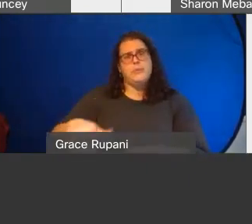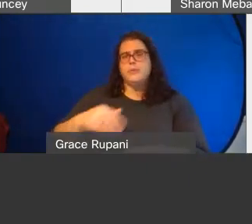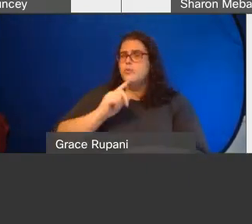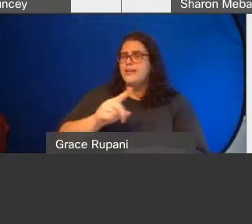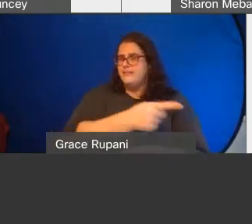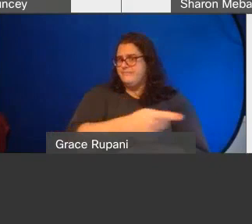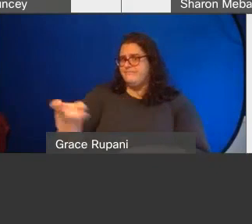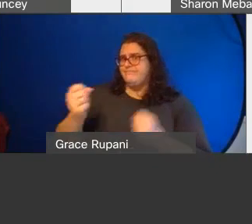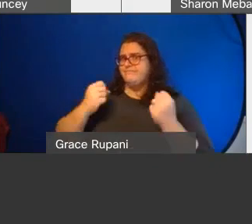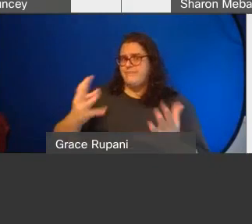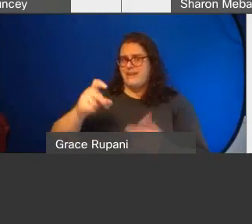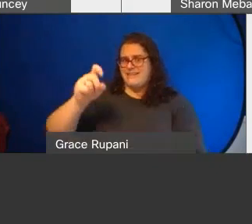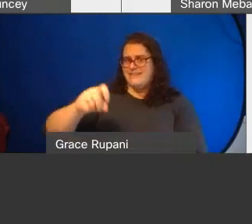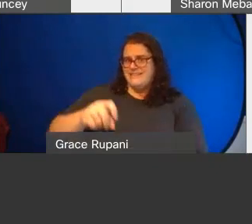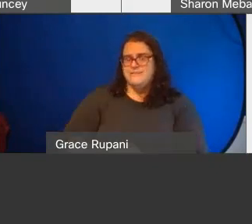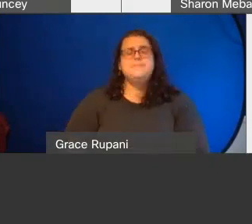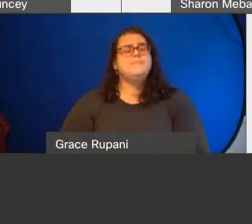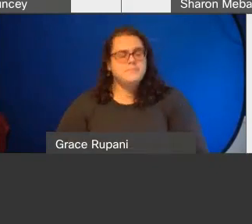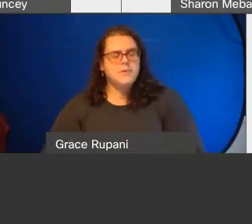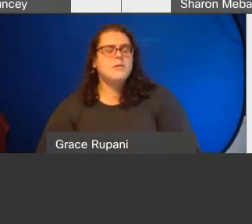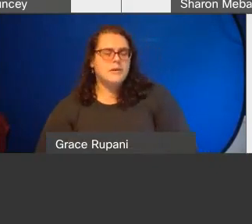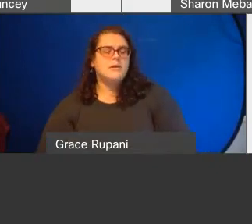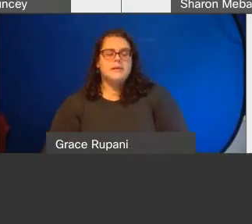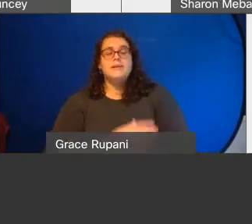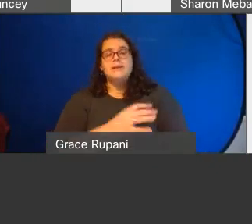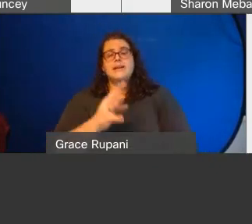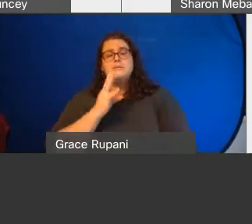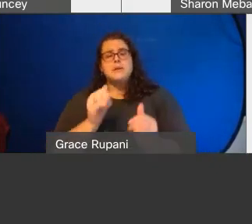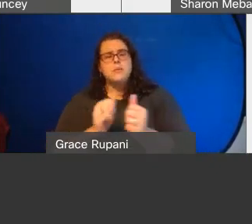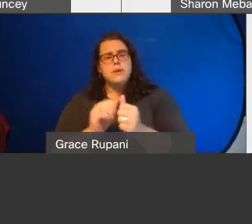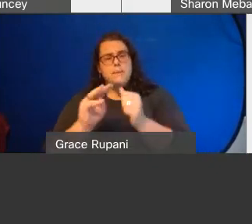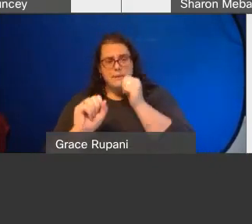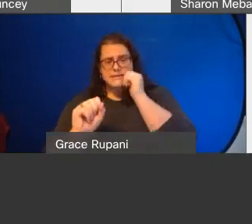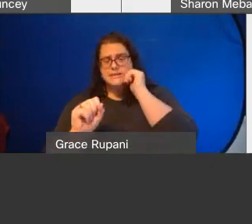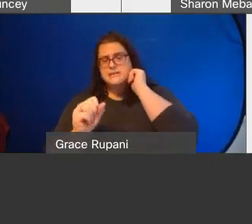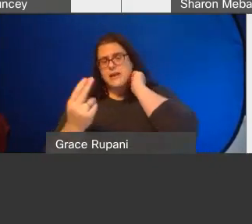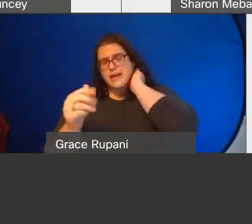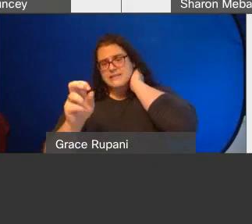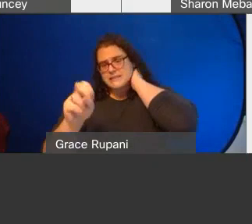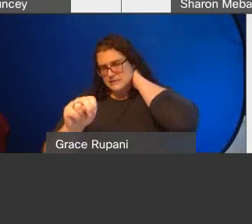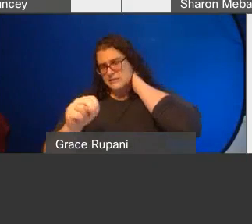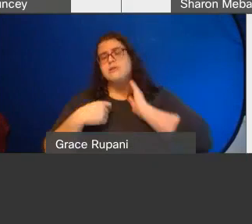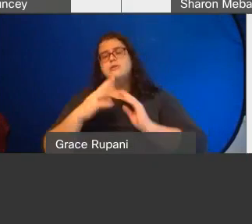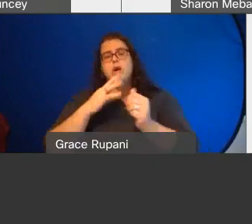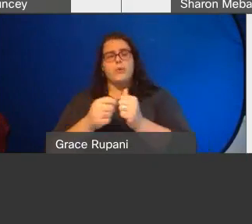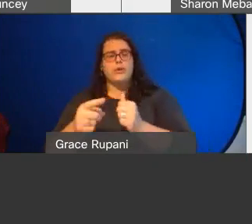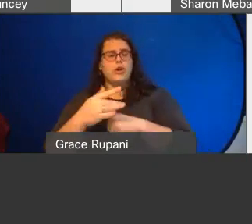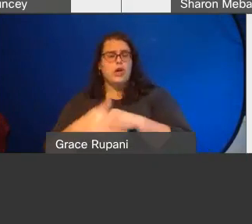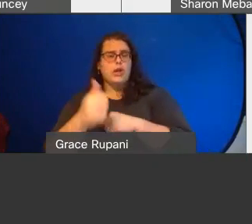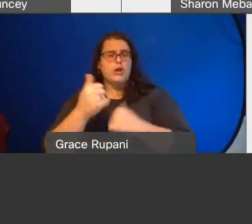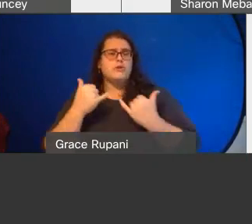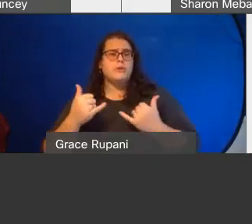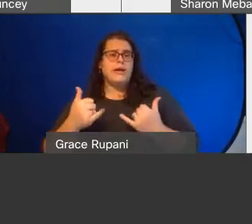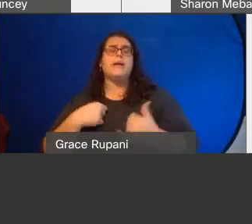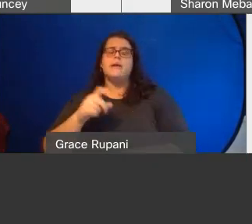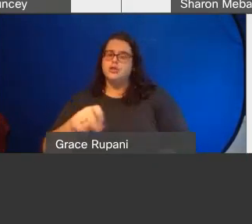In speaking with Ms. Hampton, who communicated with me late yesterday evening and early today, she should have an answer on those items